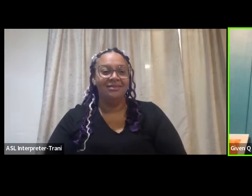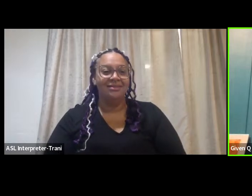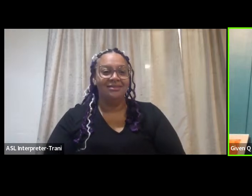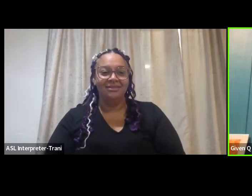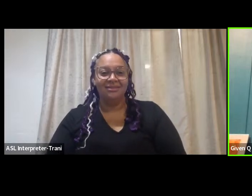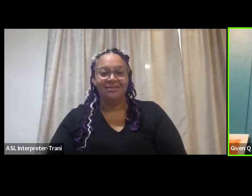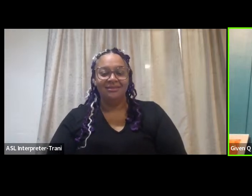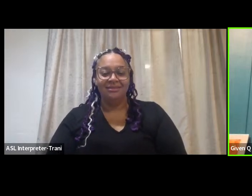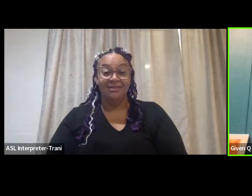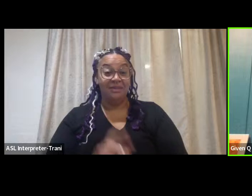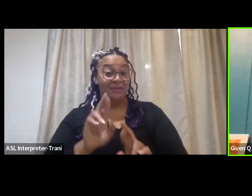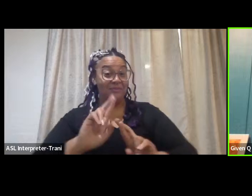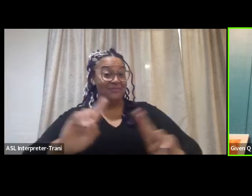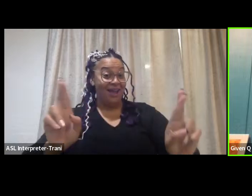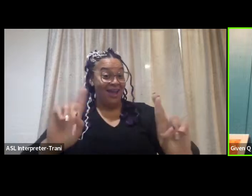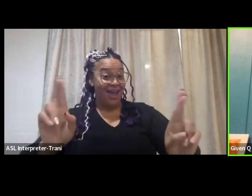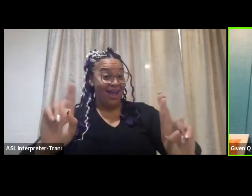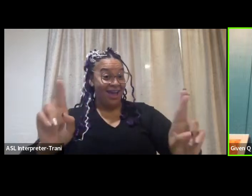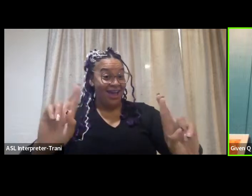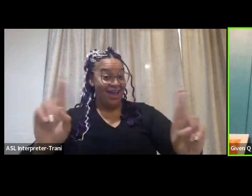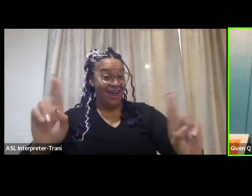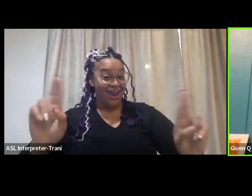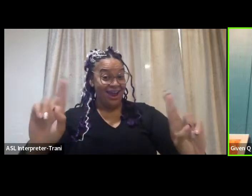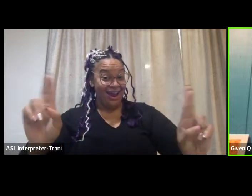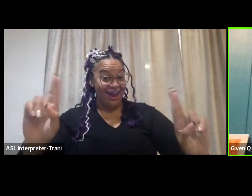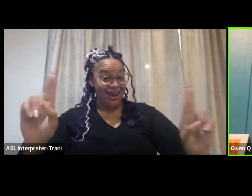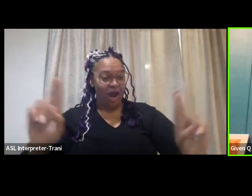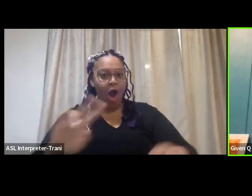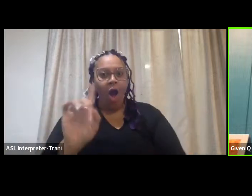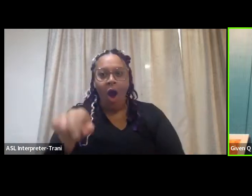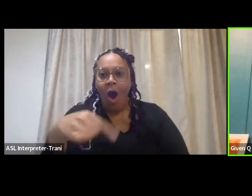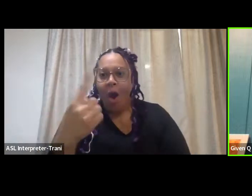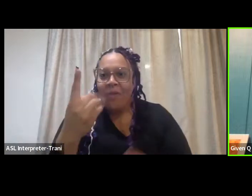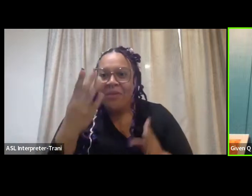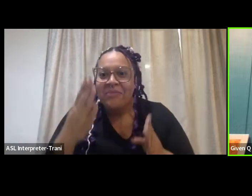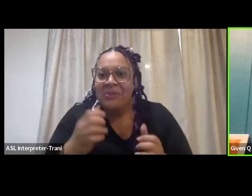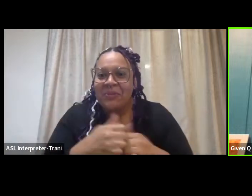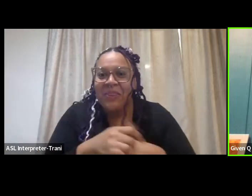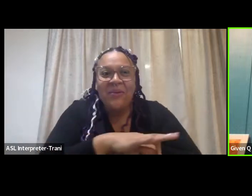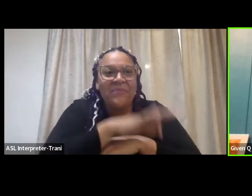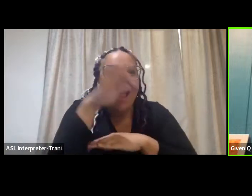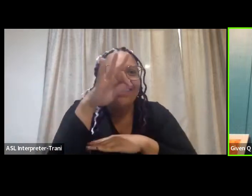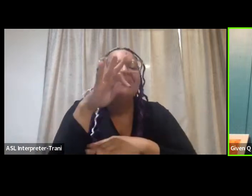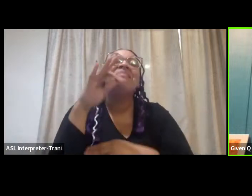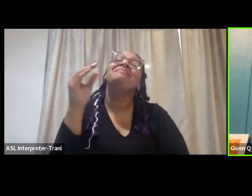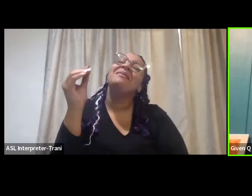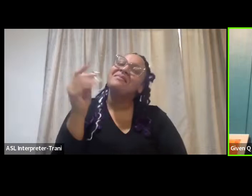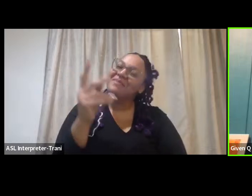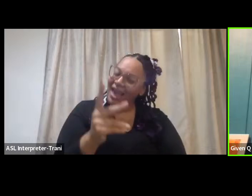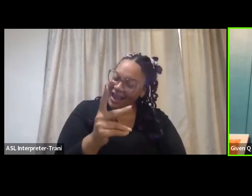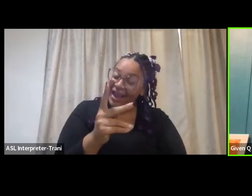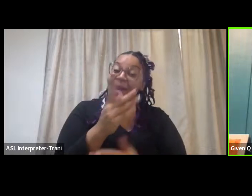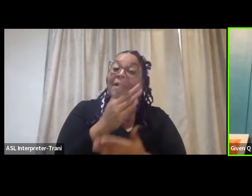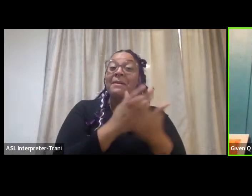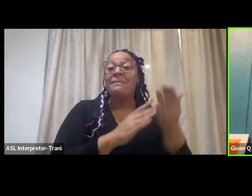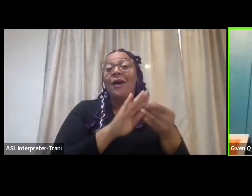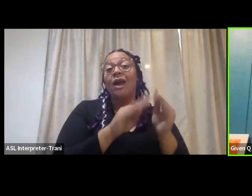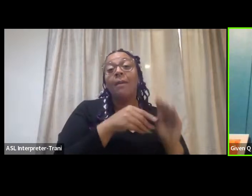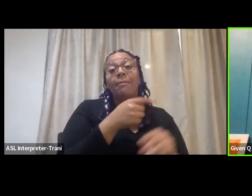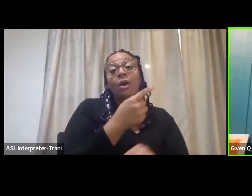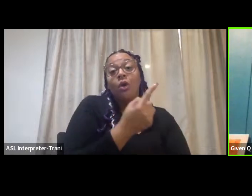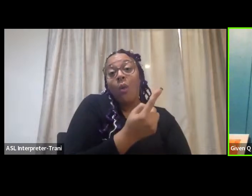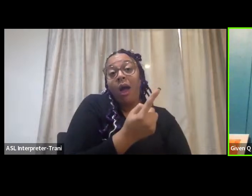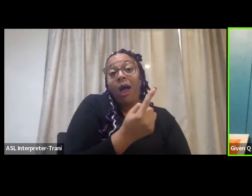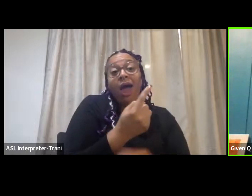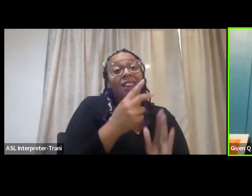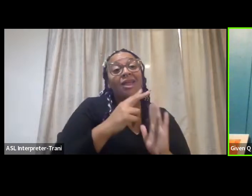You ready? Oh, you're the only one with the rising. Okay, so card number one. Let's get ready to